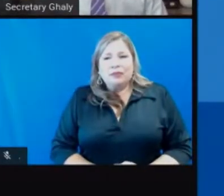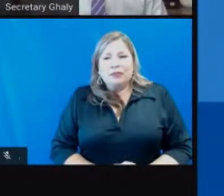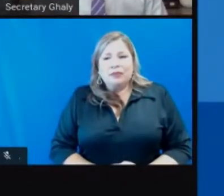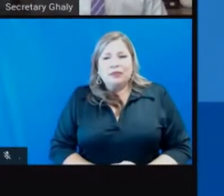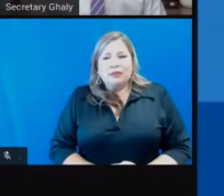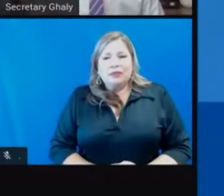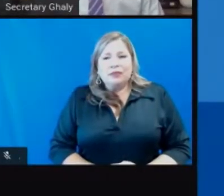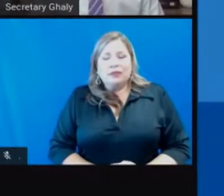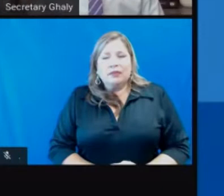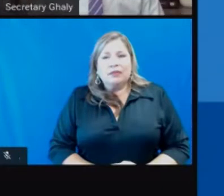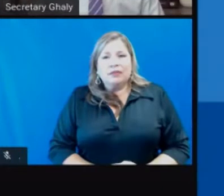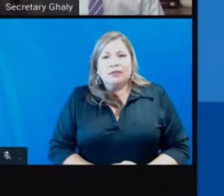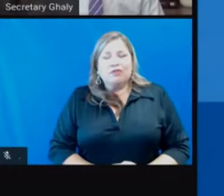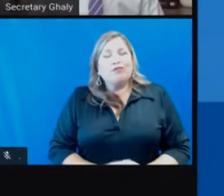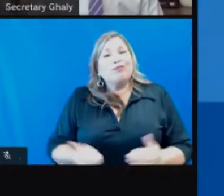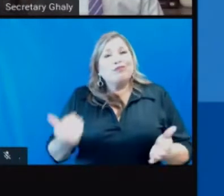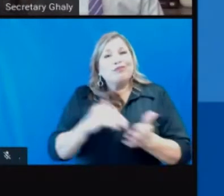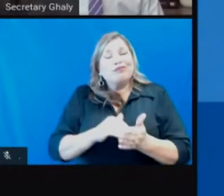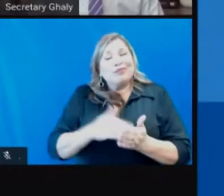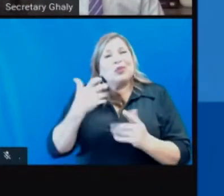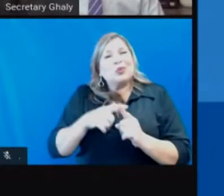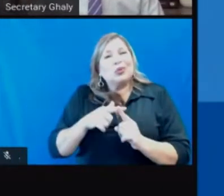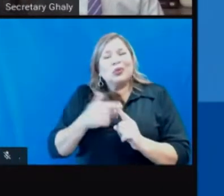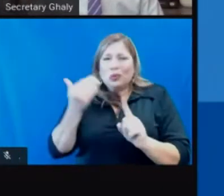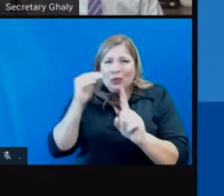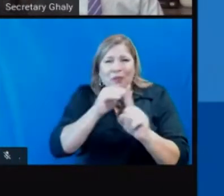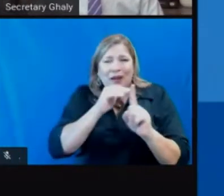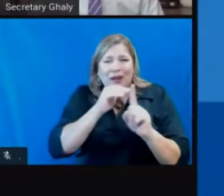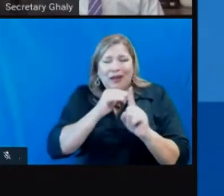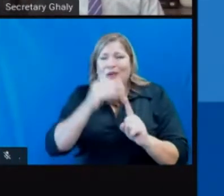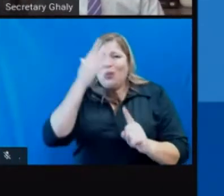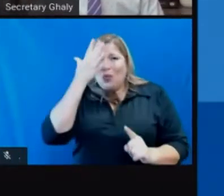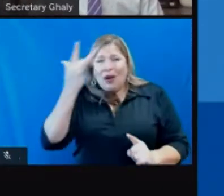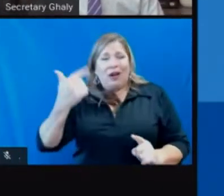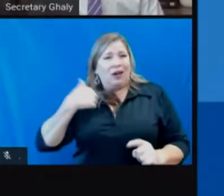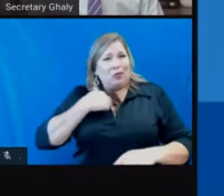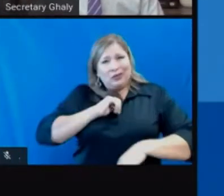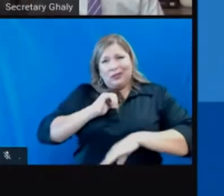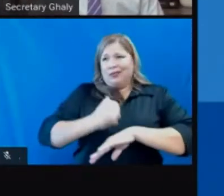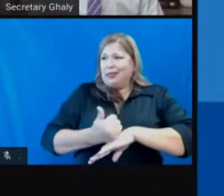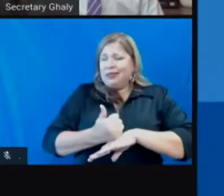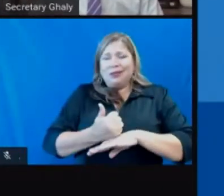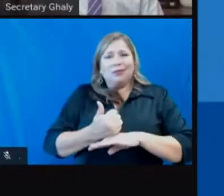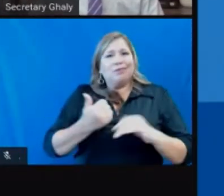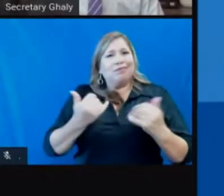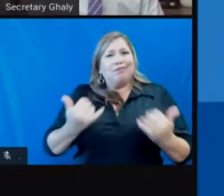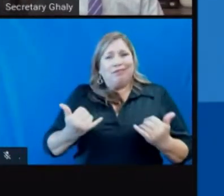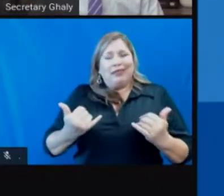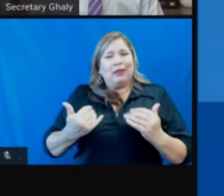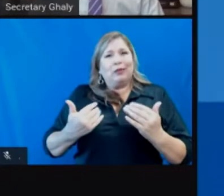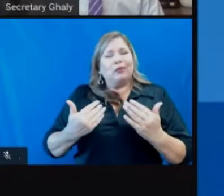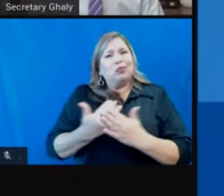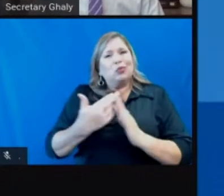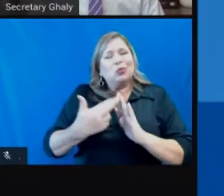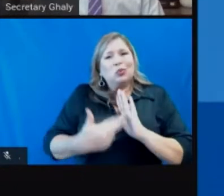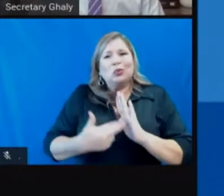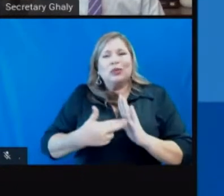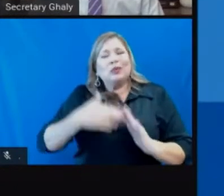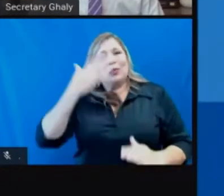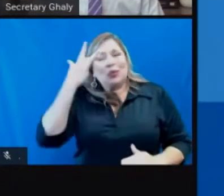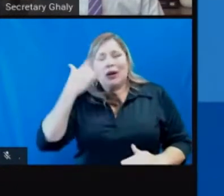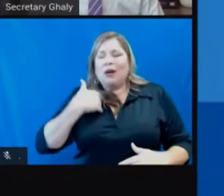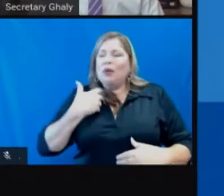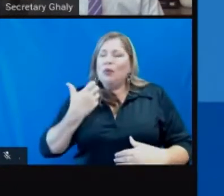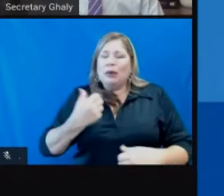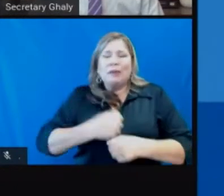Again, some reminders of why we're doing this today. Why now? Well, we want to keep the highest risk individuals safe.